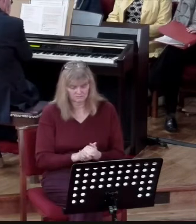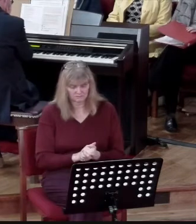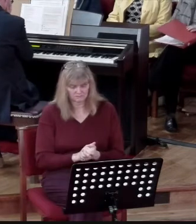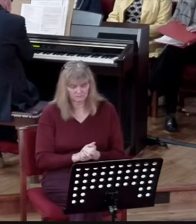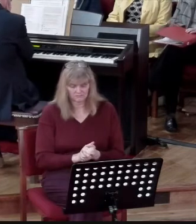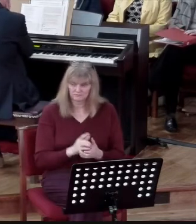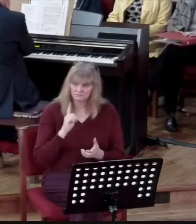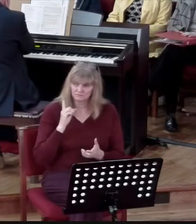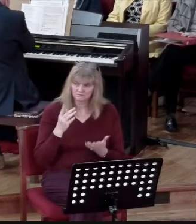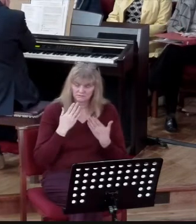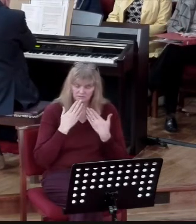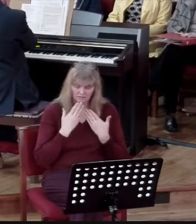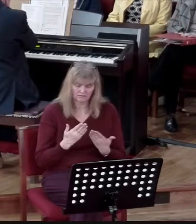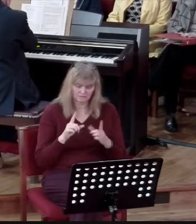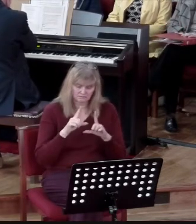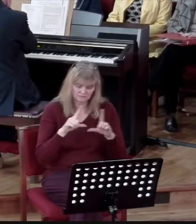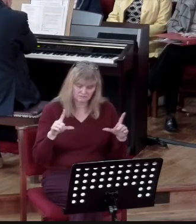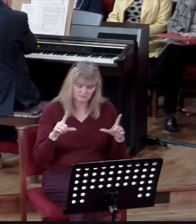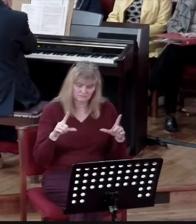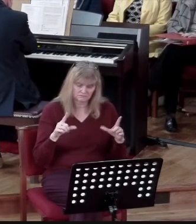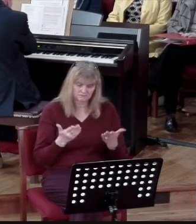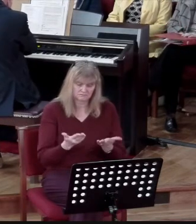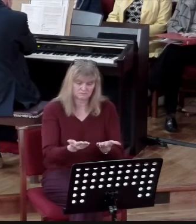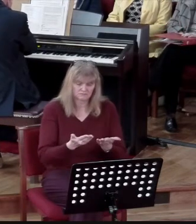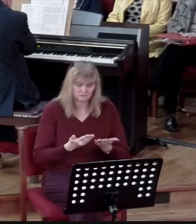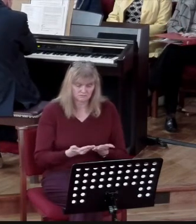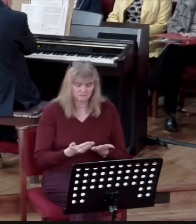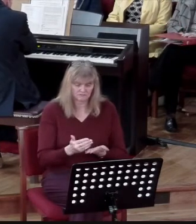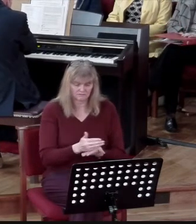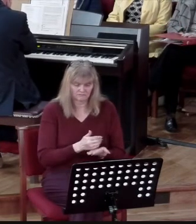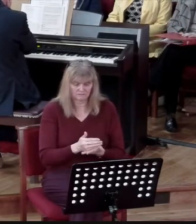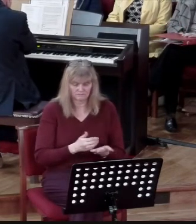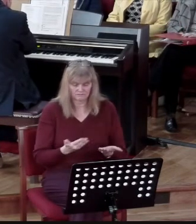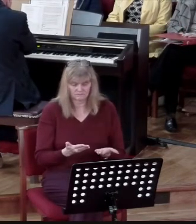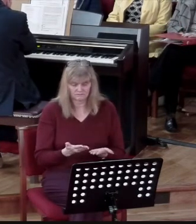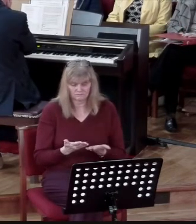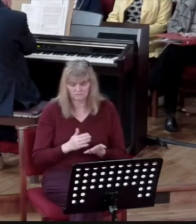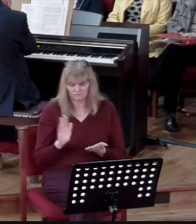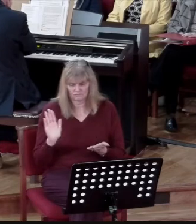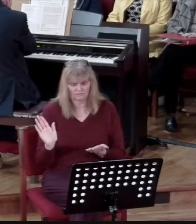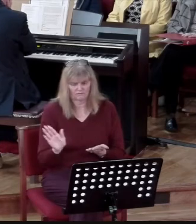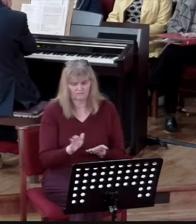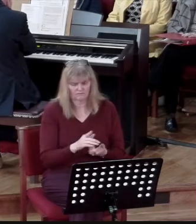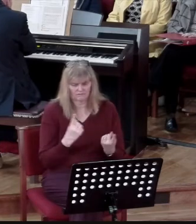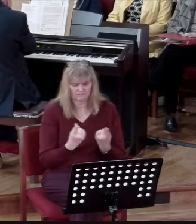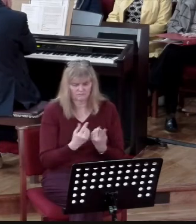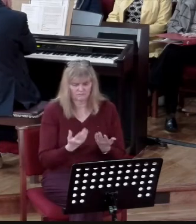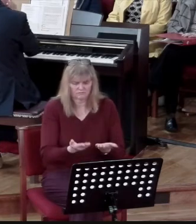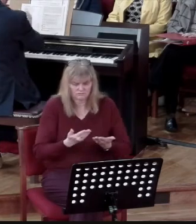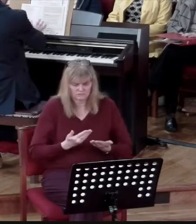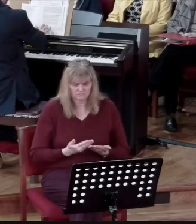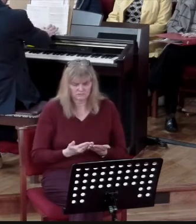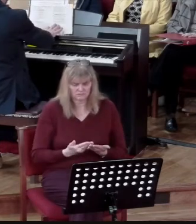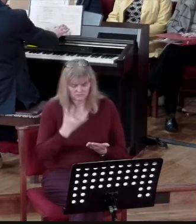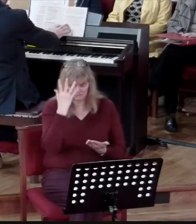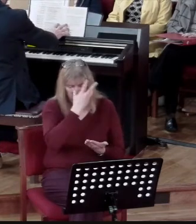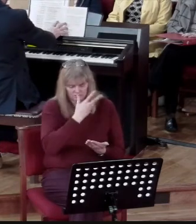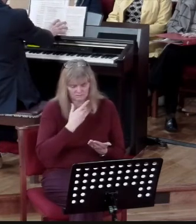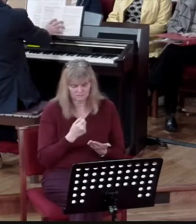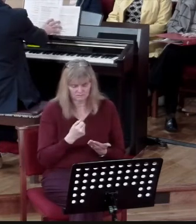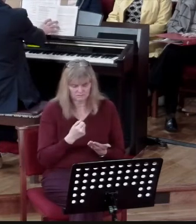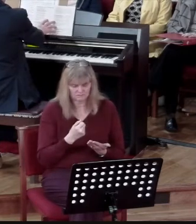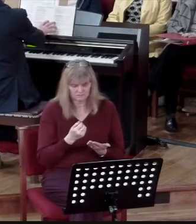Well, we give you thanks for your goodness to us. We thank you for all that you give us materially and spiritually.